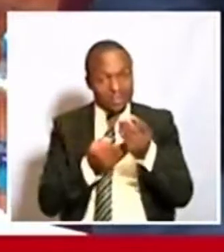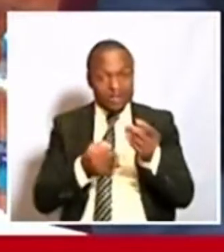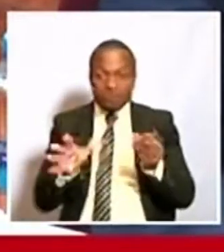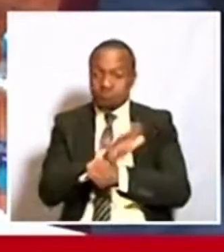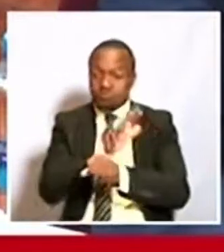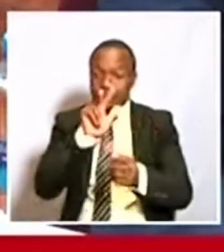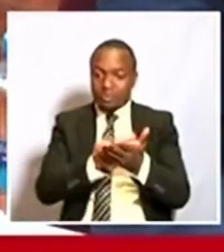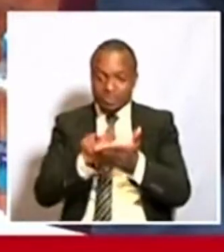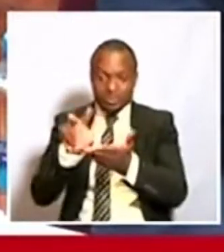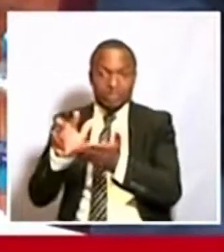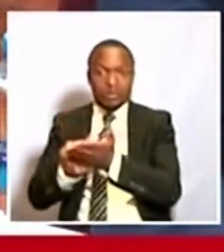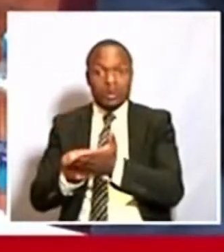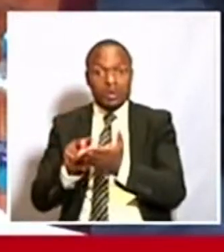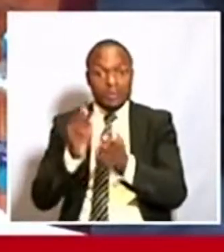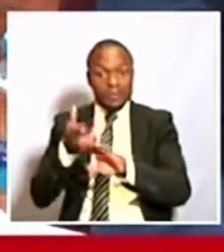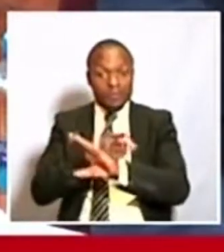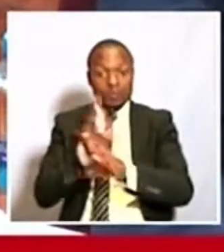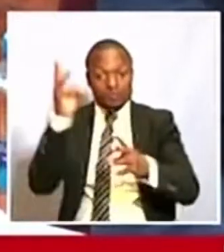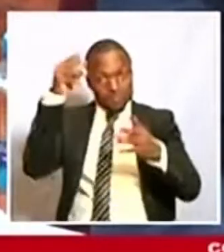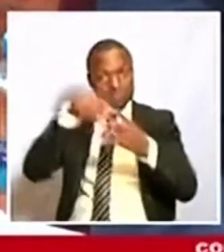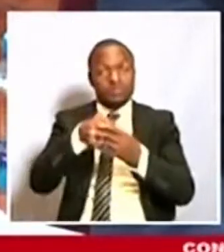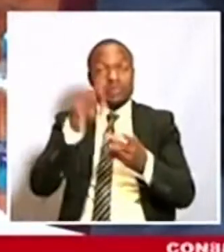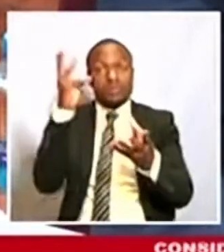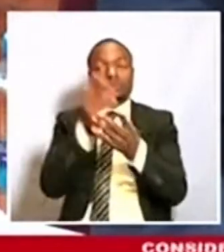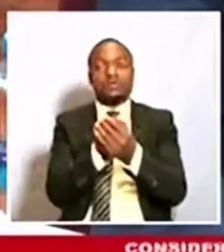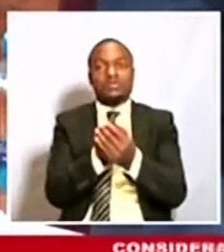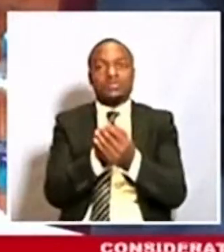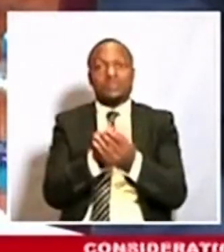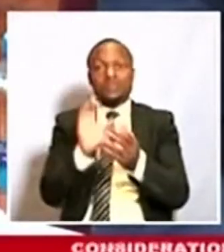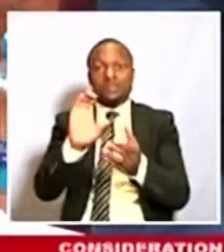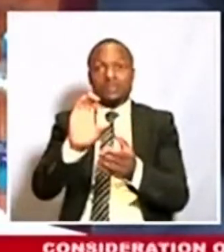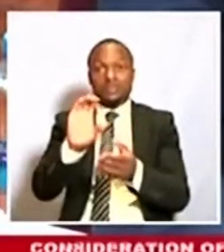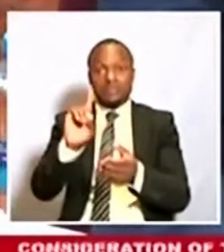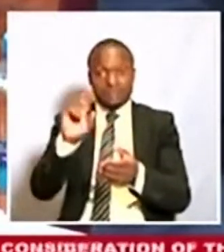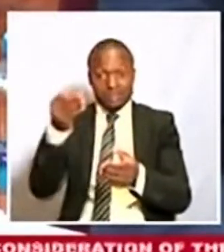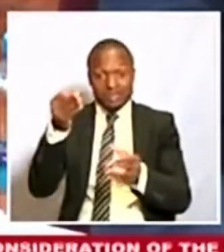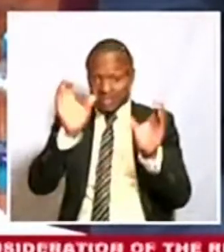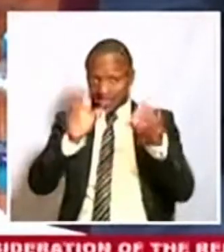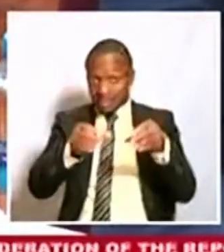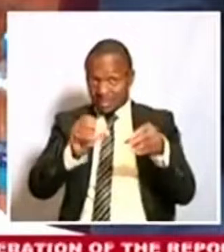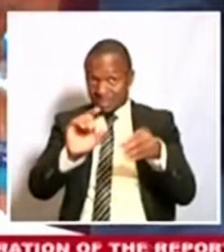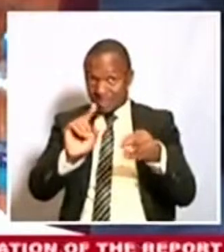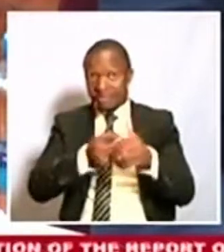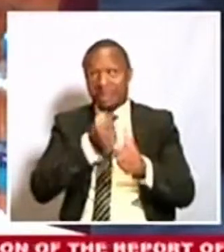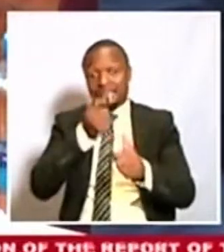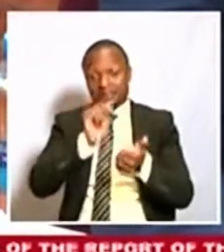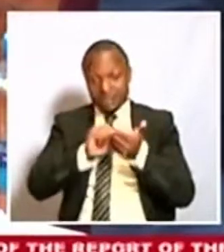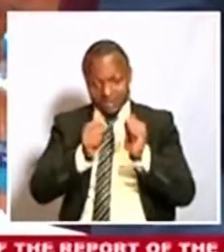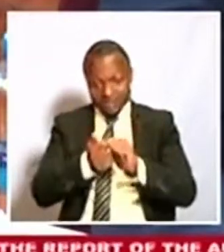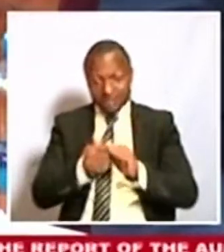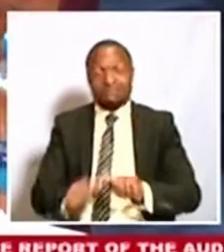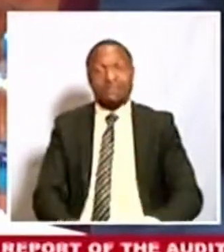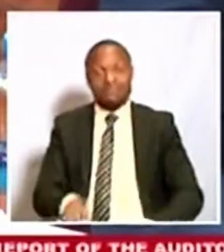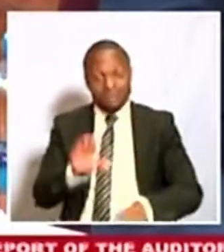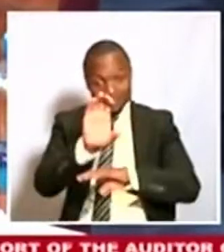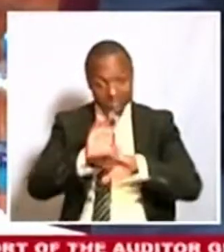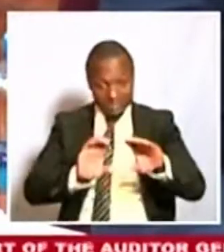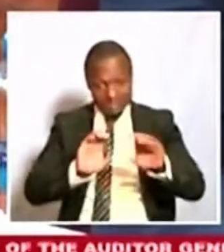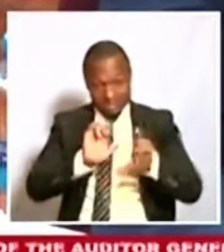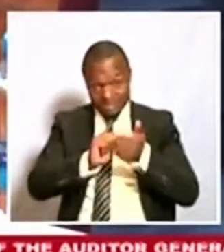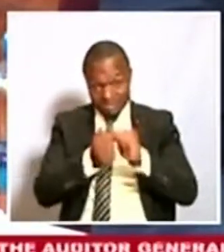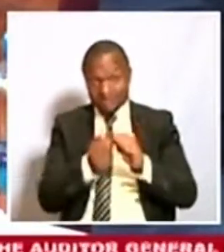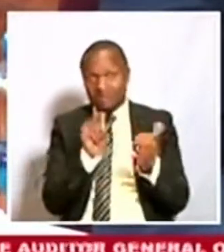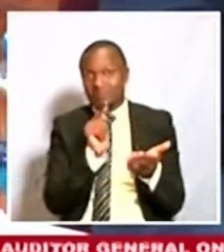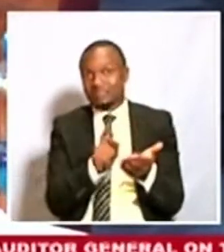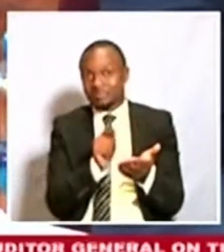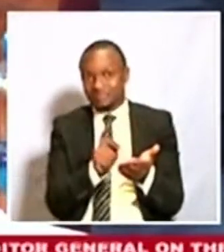before consideration by the CDF committee. The next query, the cause for the query